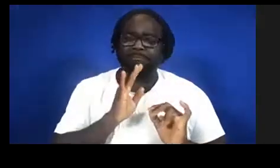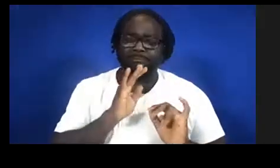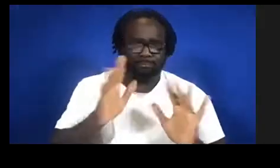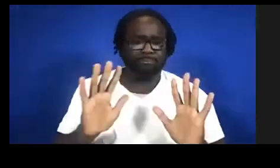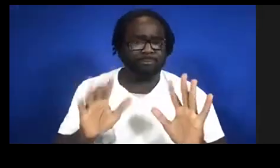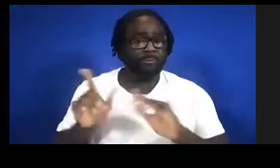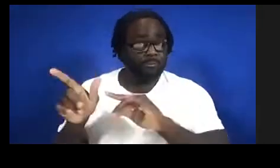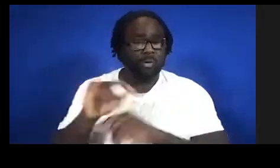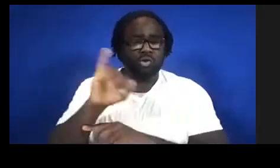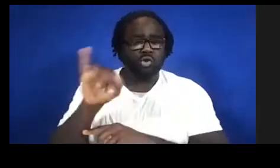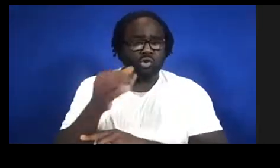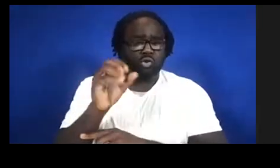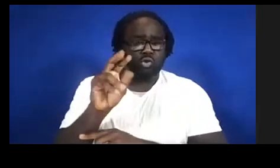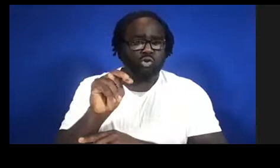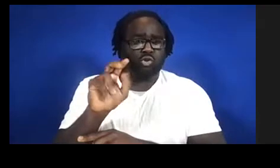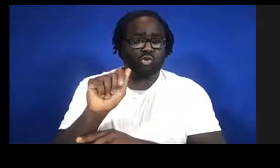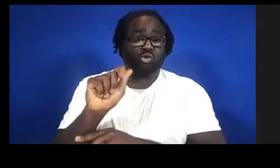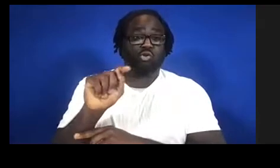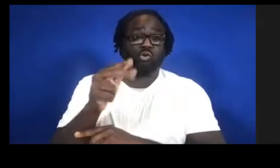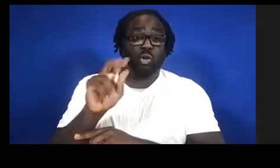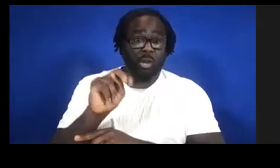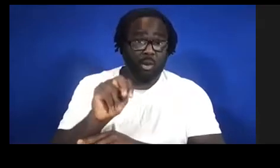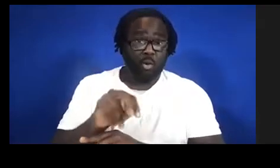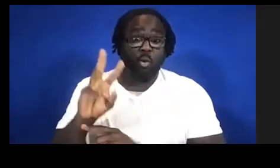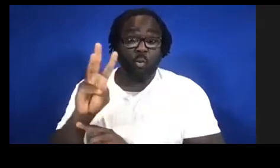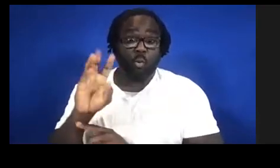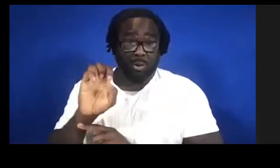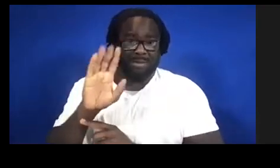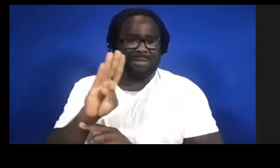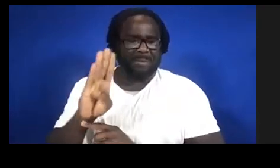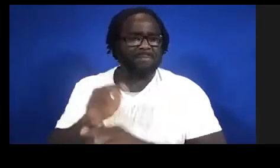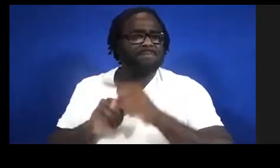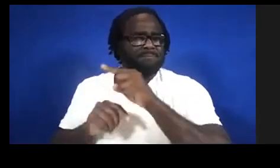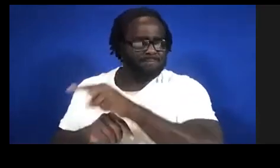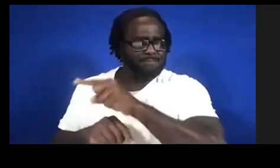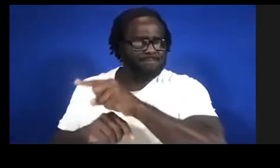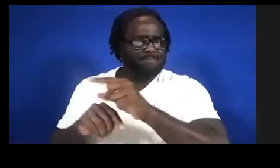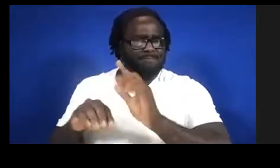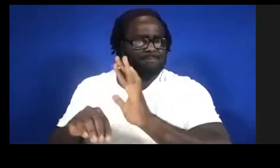So you hear my boy, right? You hear him talking right now. That's Jonathan Webb that you hear.